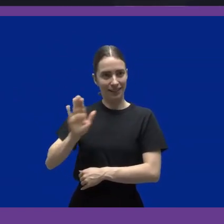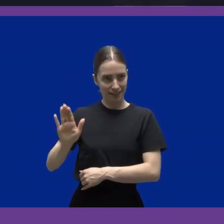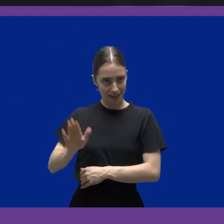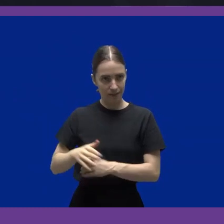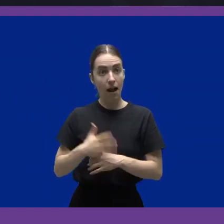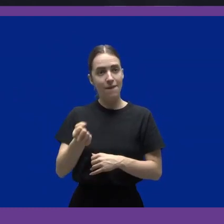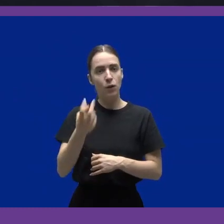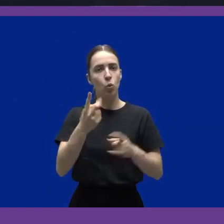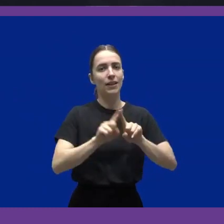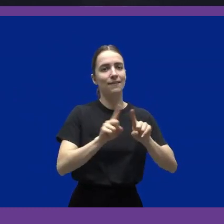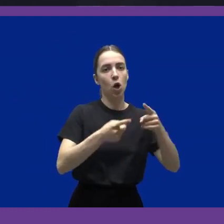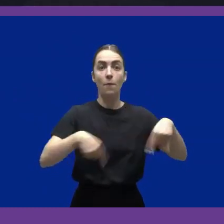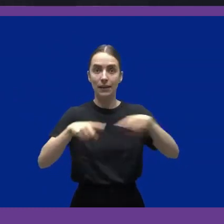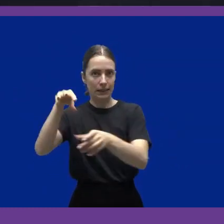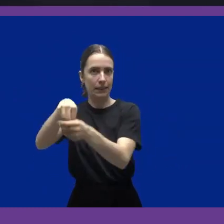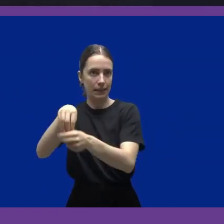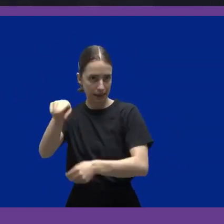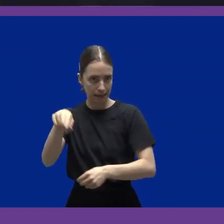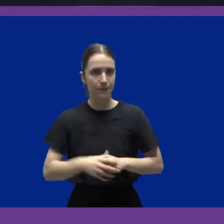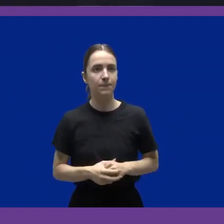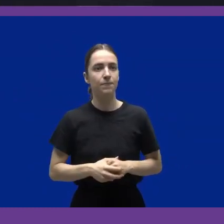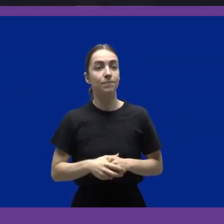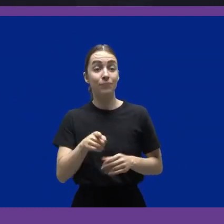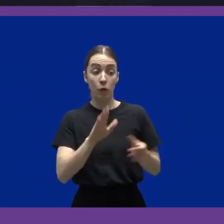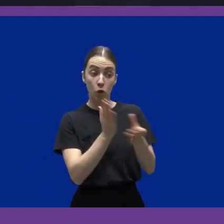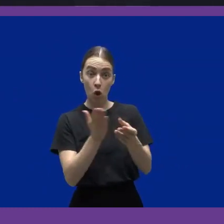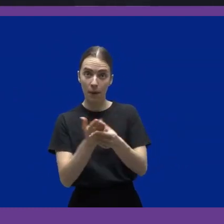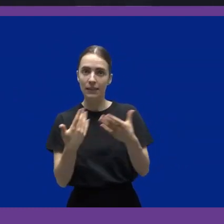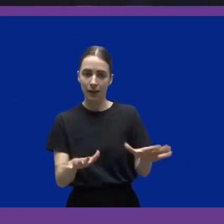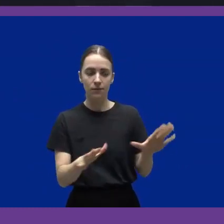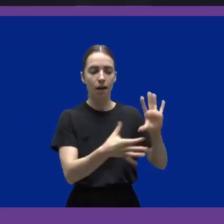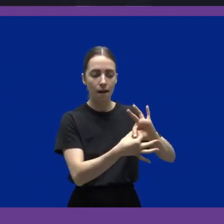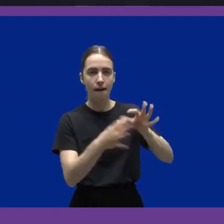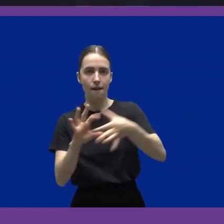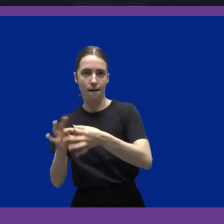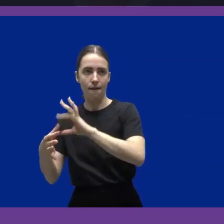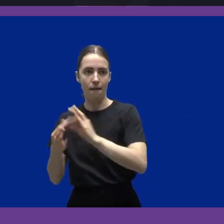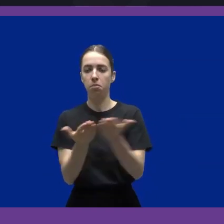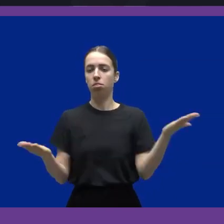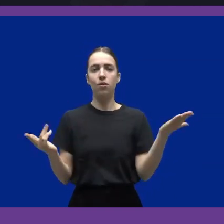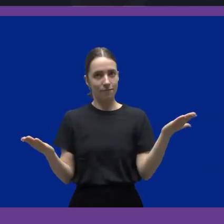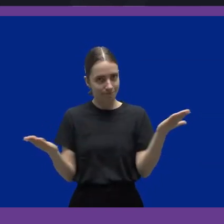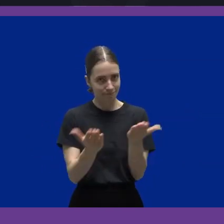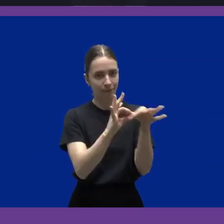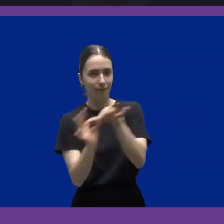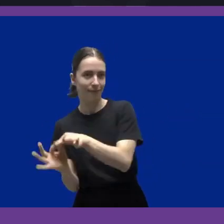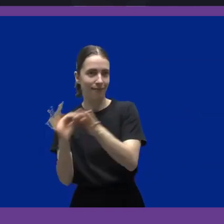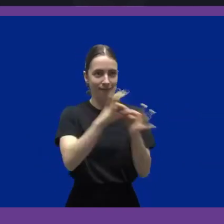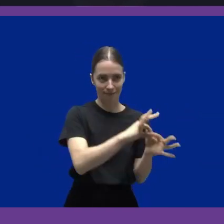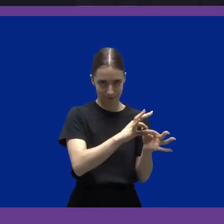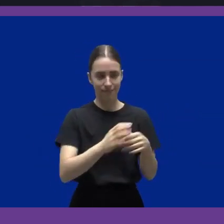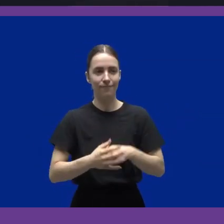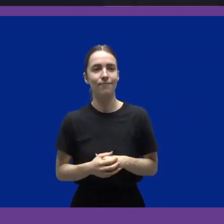standard on ICT accessibility needs to make reference to the document on the accessibility of the